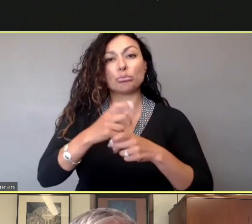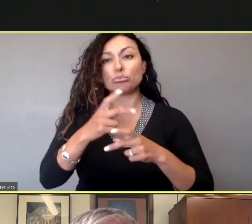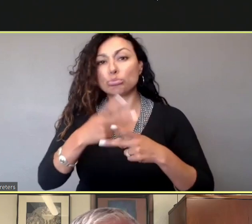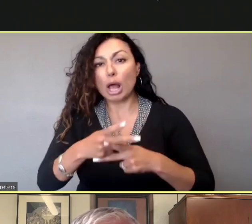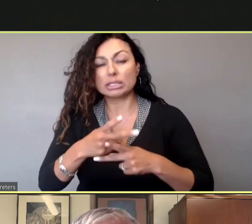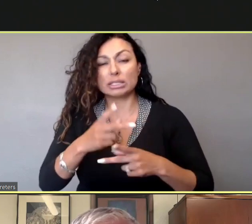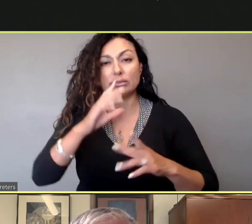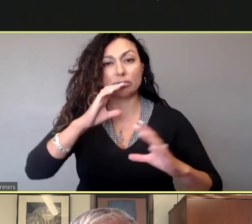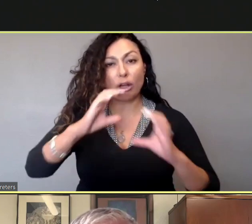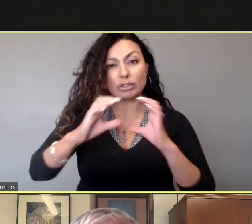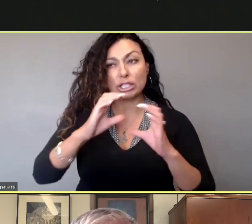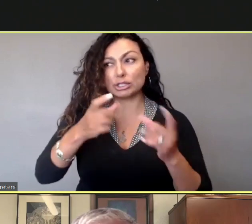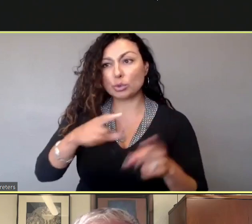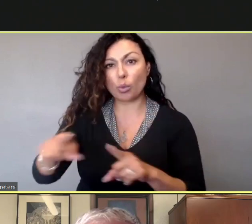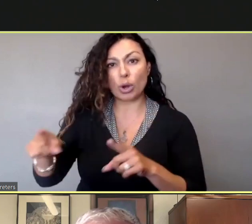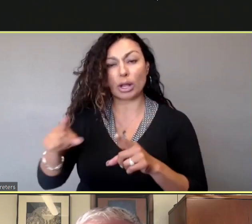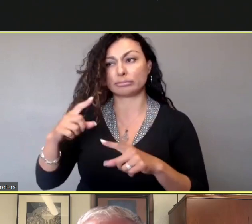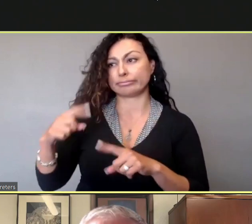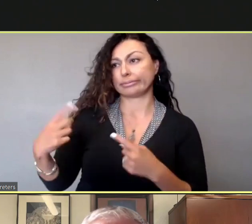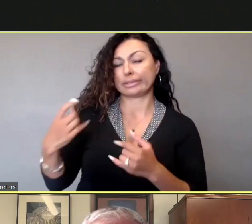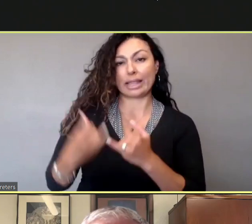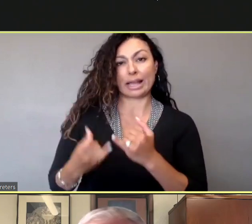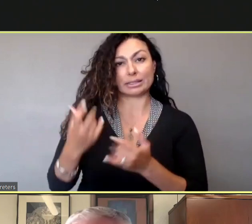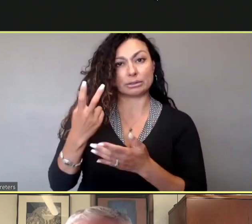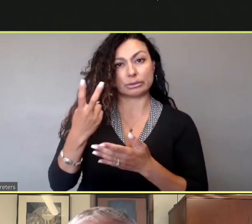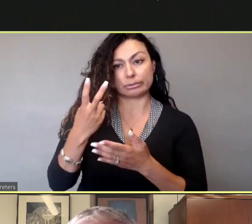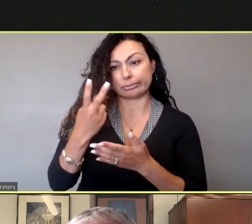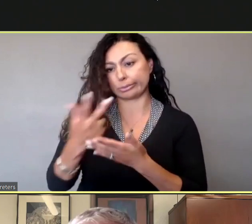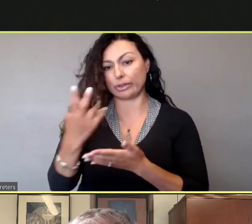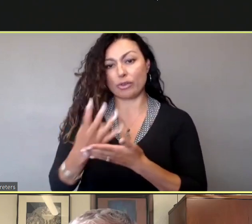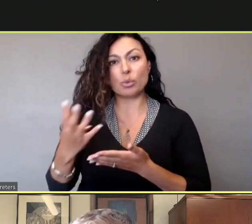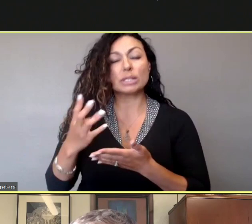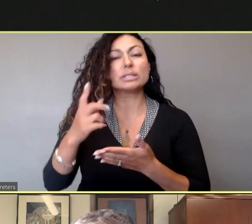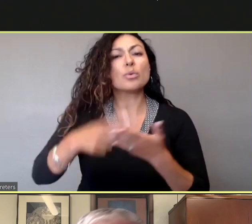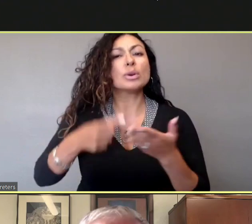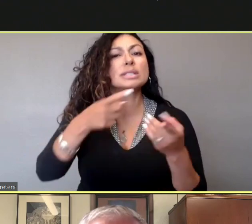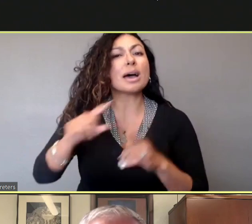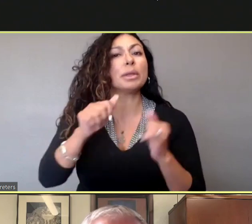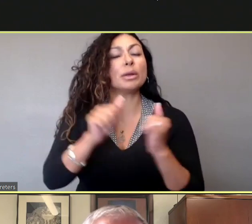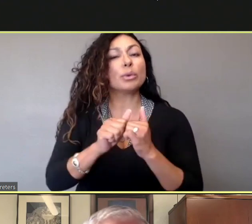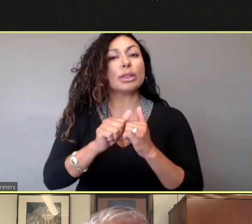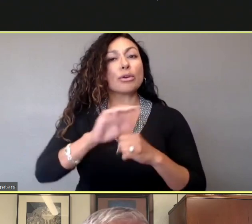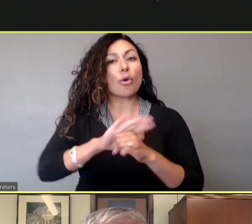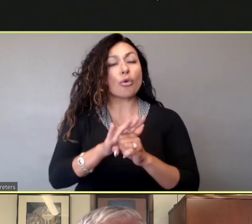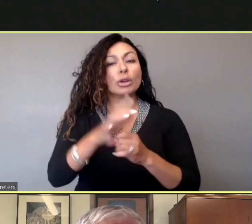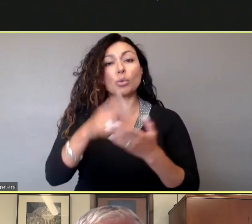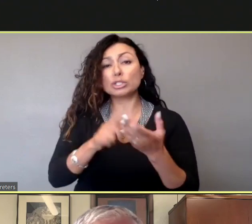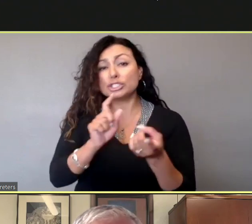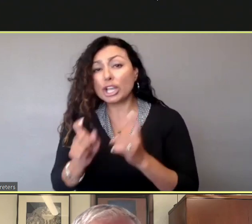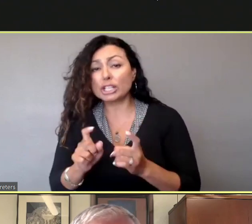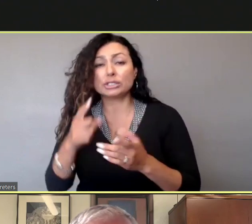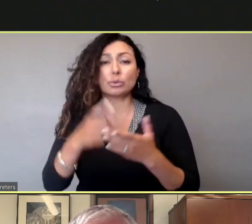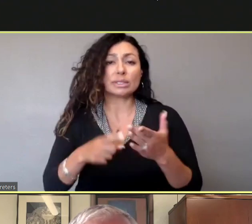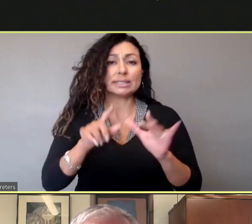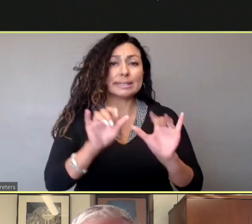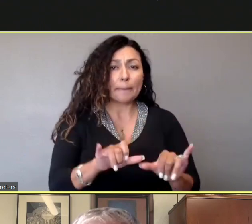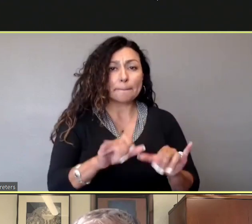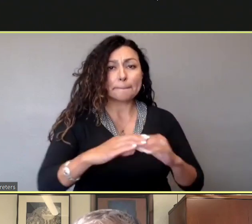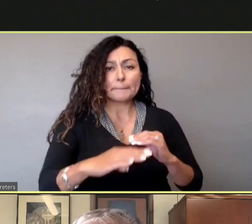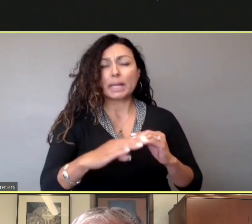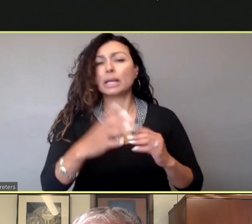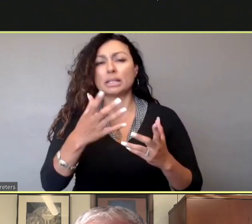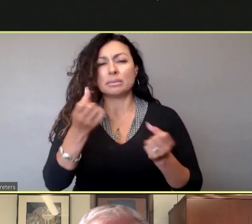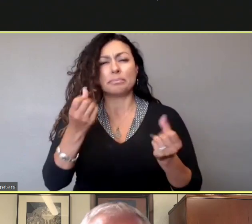conversations over the past 3 or 4 weeks about what's changing with COVID and what's staying the same, and lots of